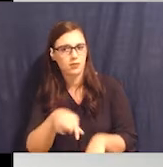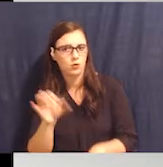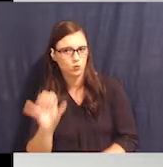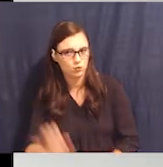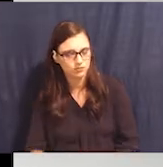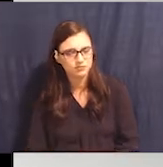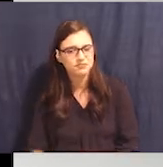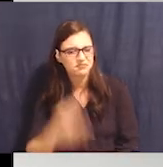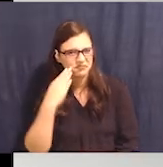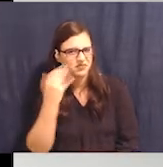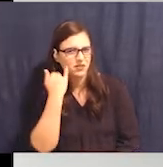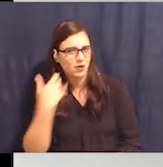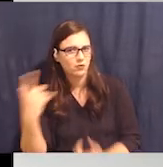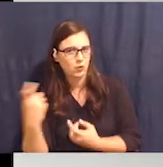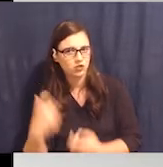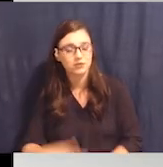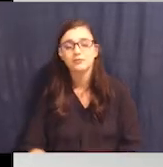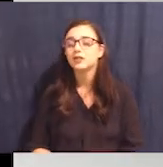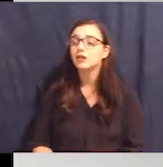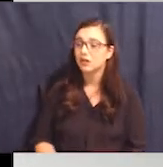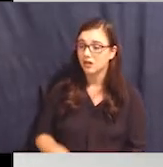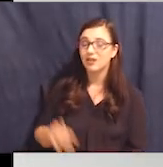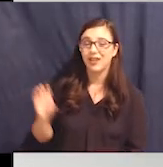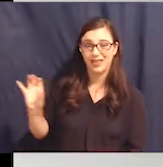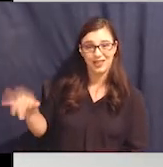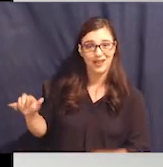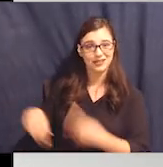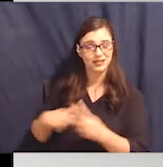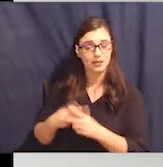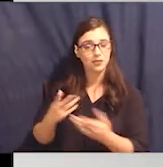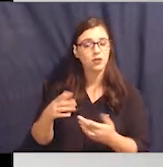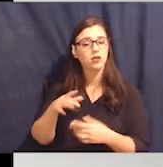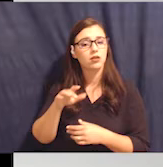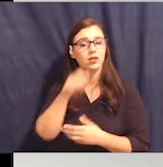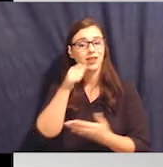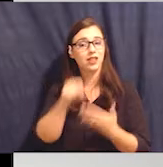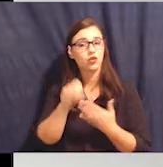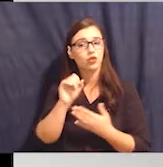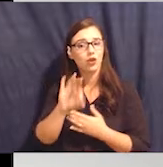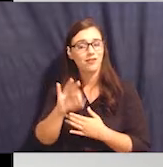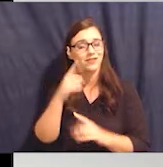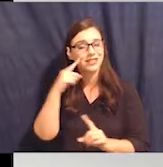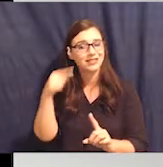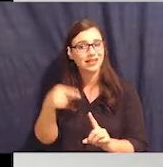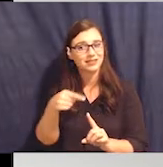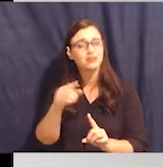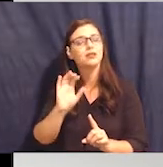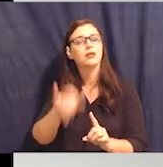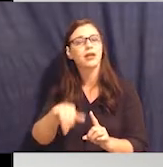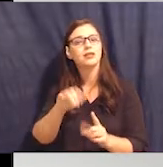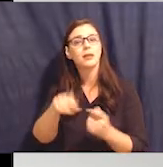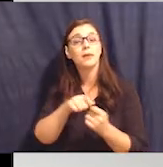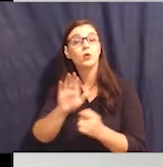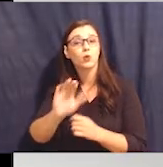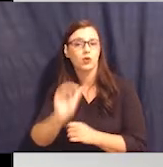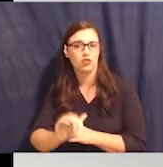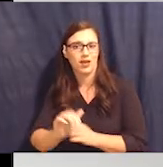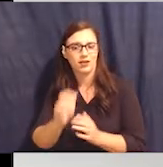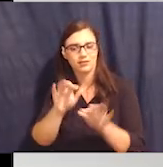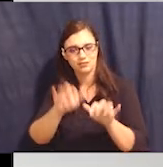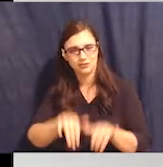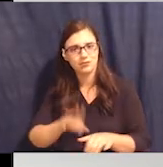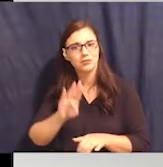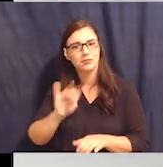and we'll get back to you if you have any questions. These are some of the things. The letter of intent, again, is a biography. You write about your